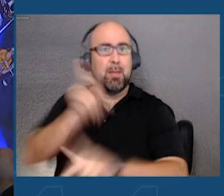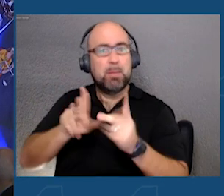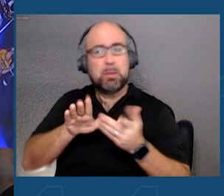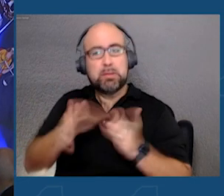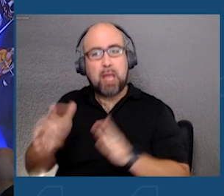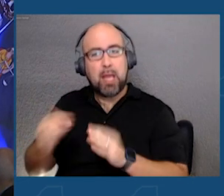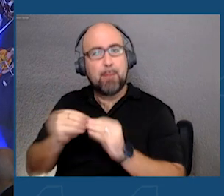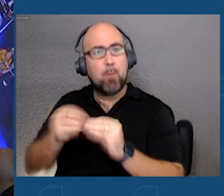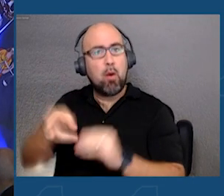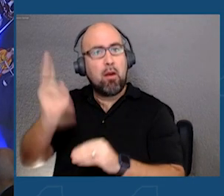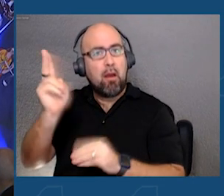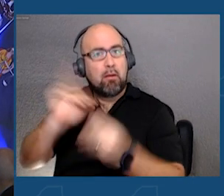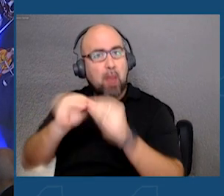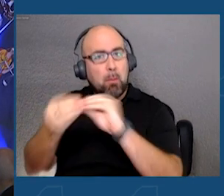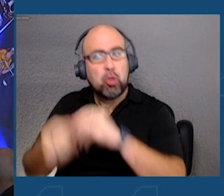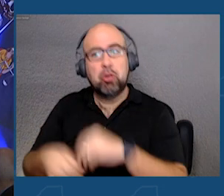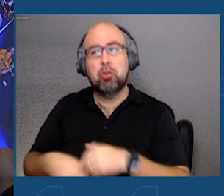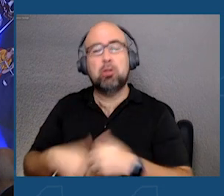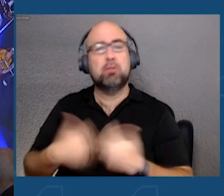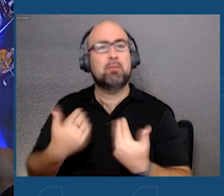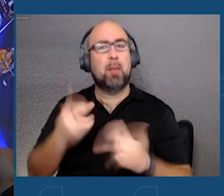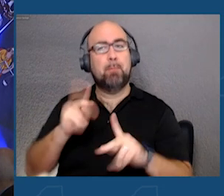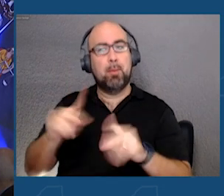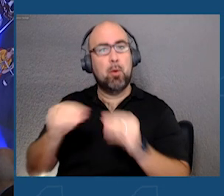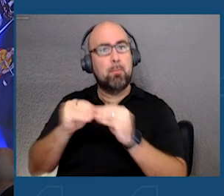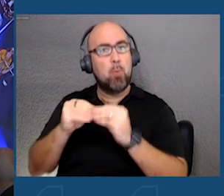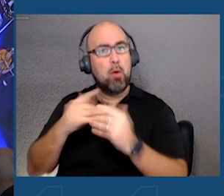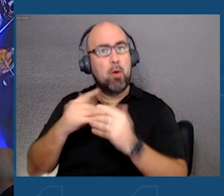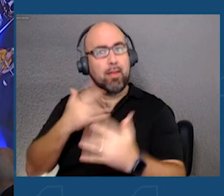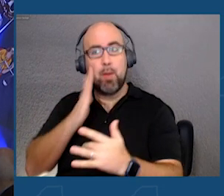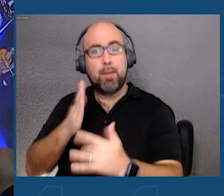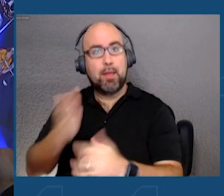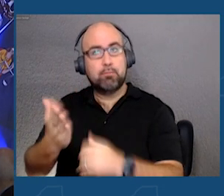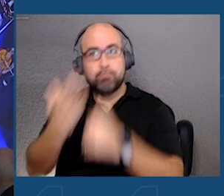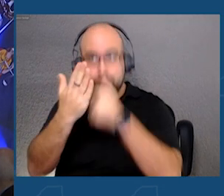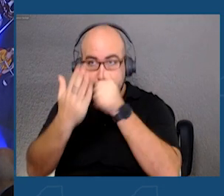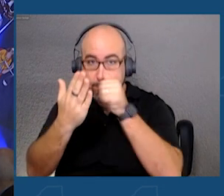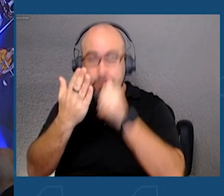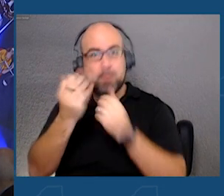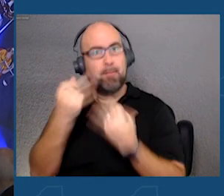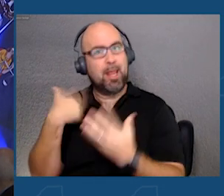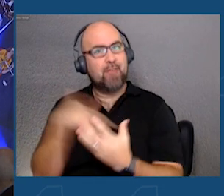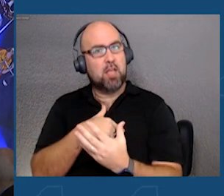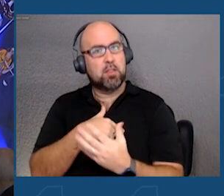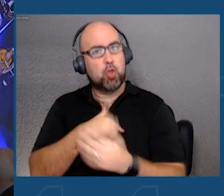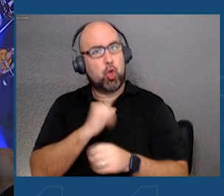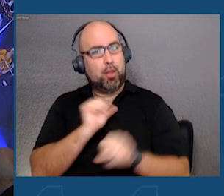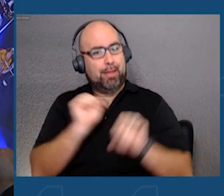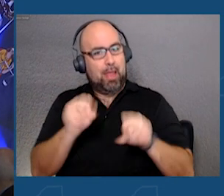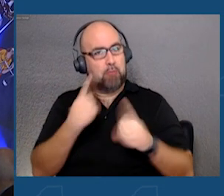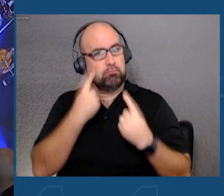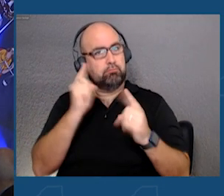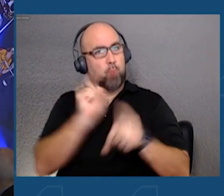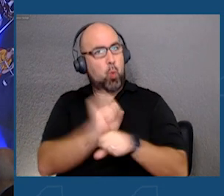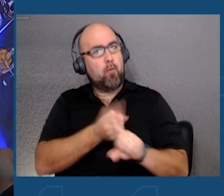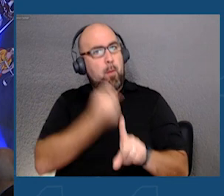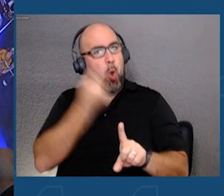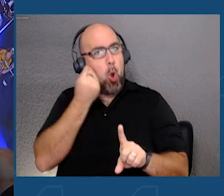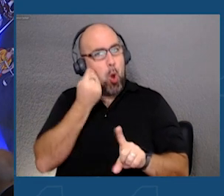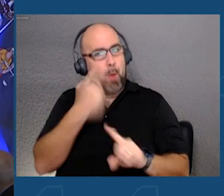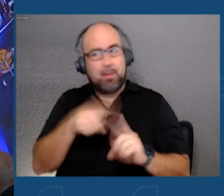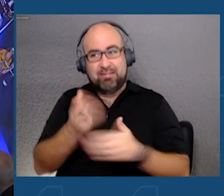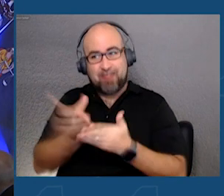people more likely to be out in the front lines when other of us had the luxury of working from home. So we sort of took this very